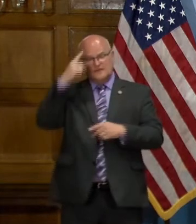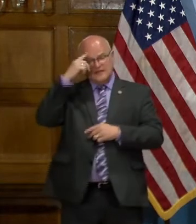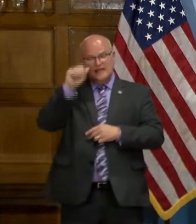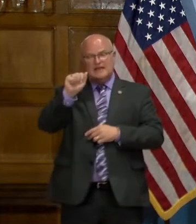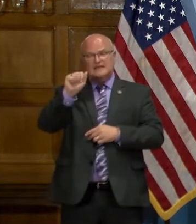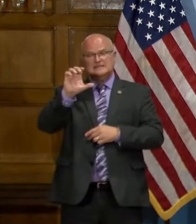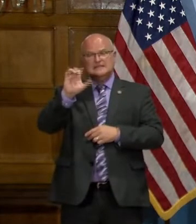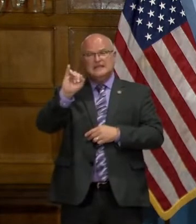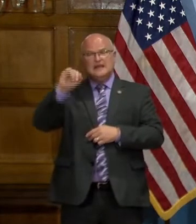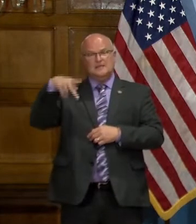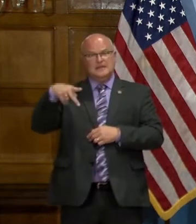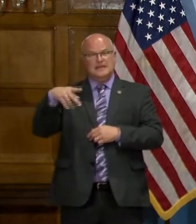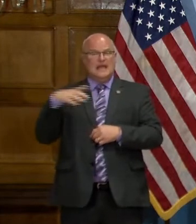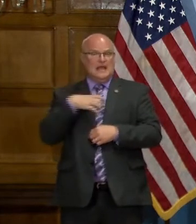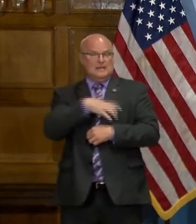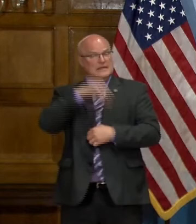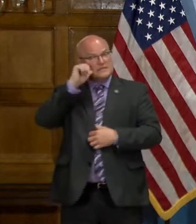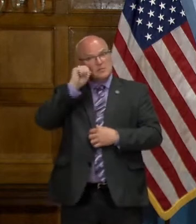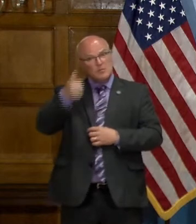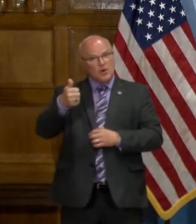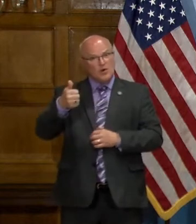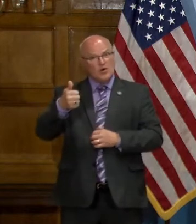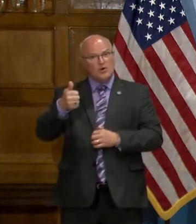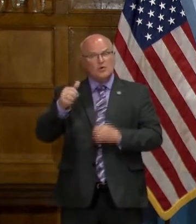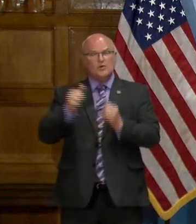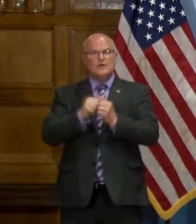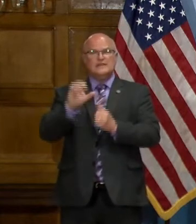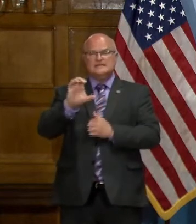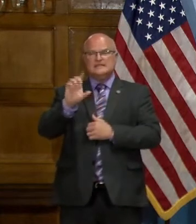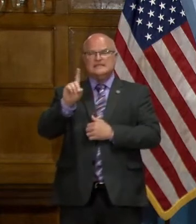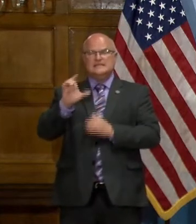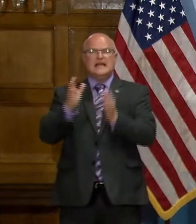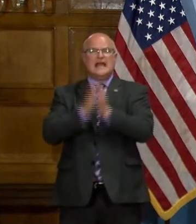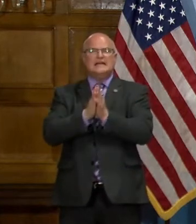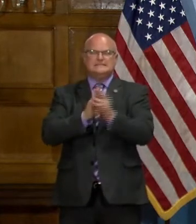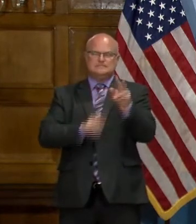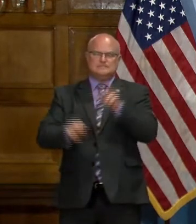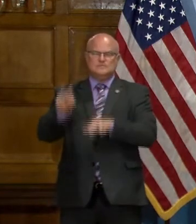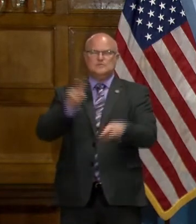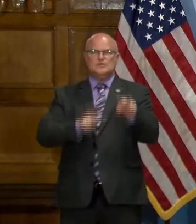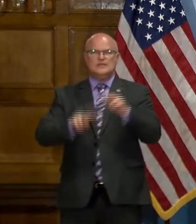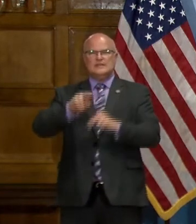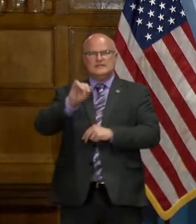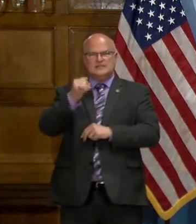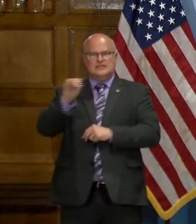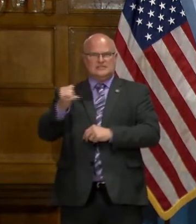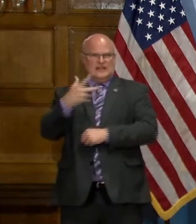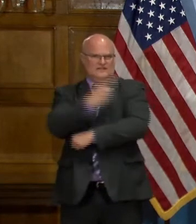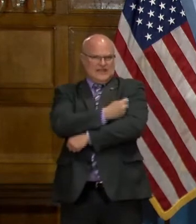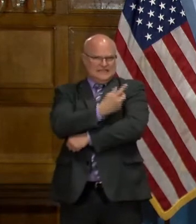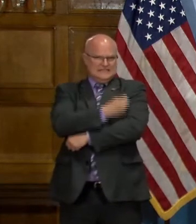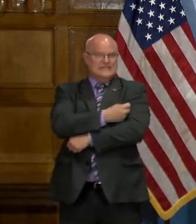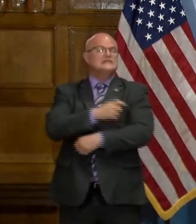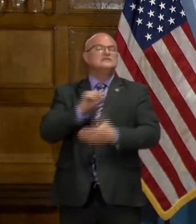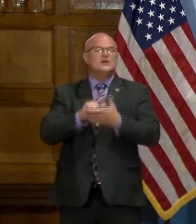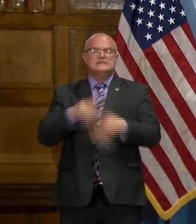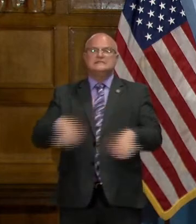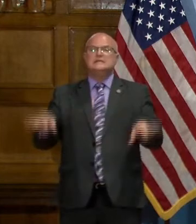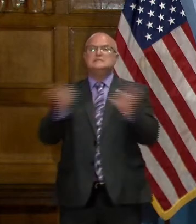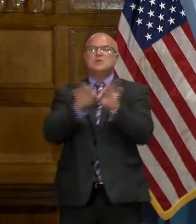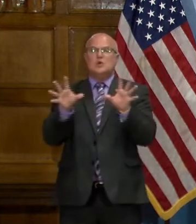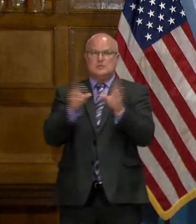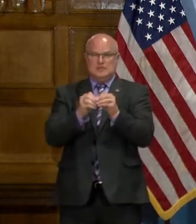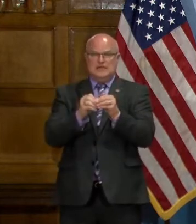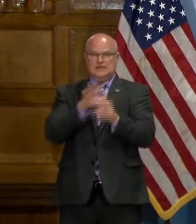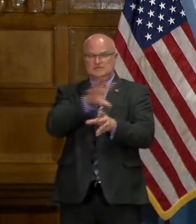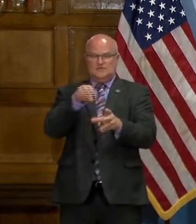ACIP committee tomorrow with the CDC. Has asked them to look at the Janssen vaccine, and so that's a very important meeting that